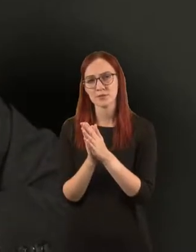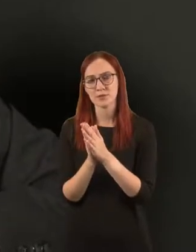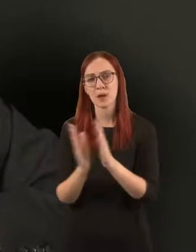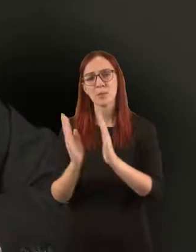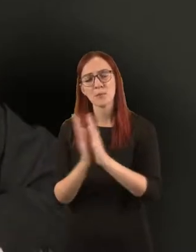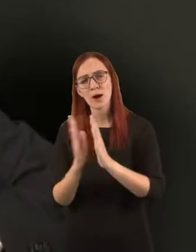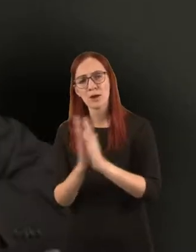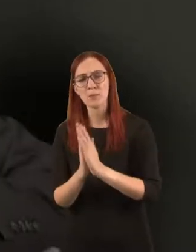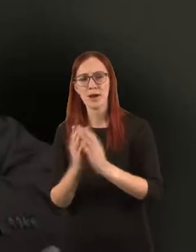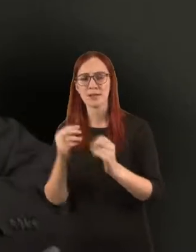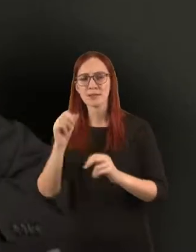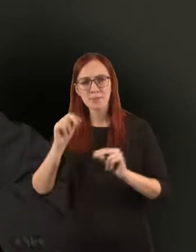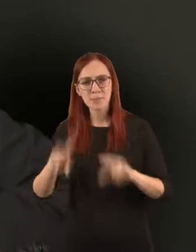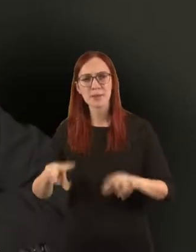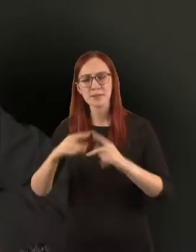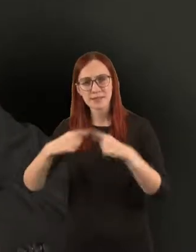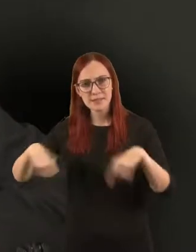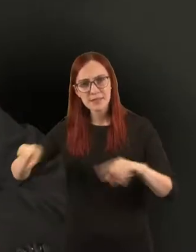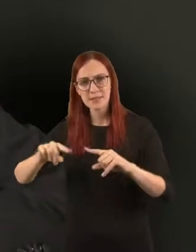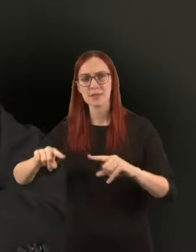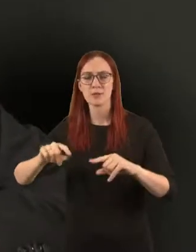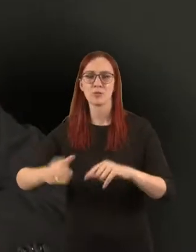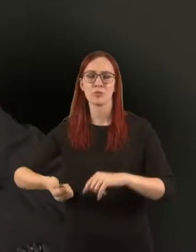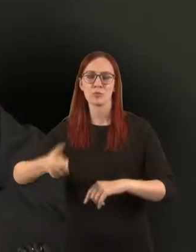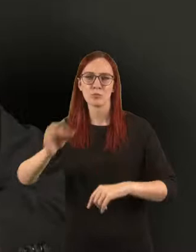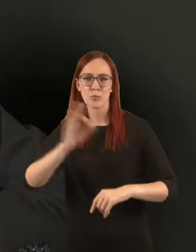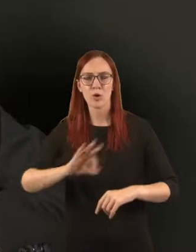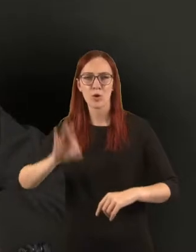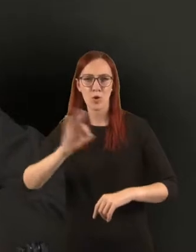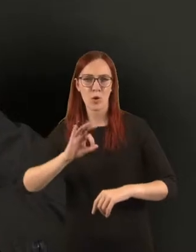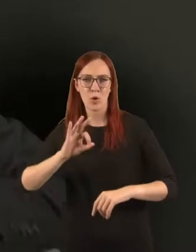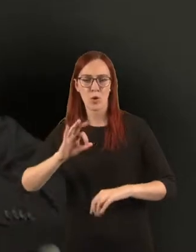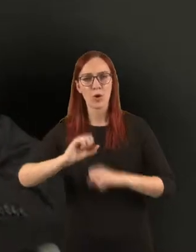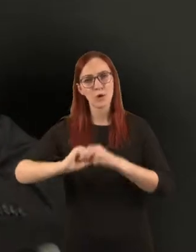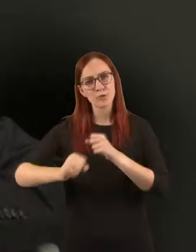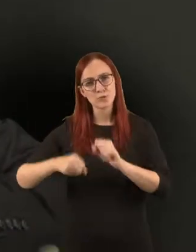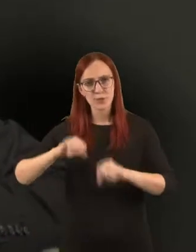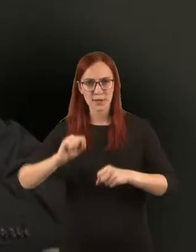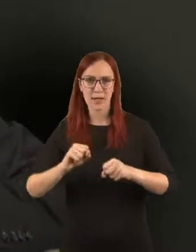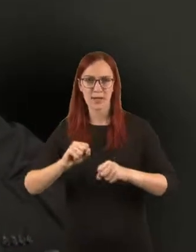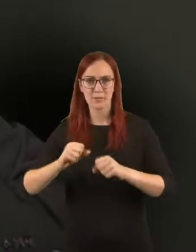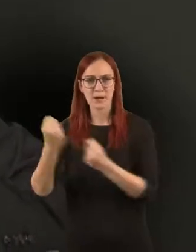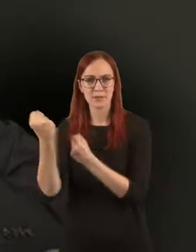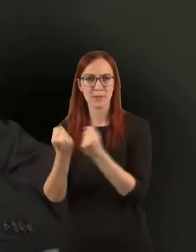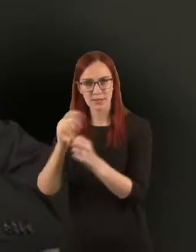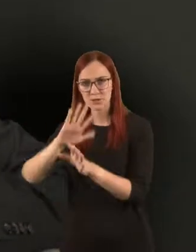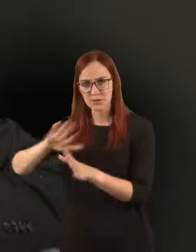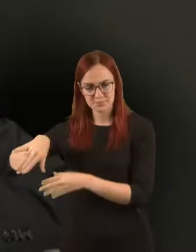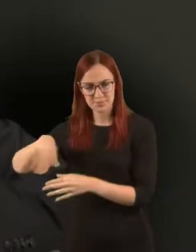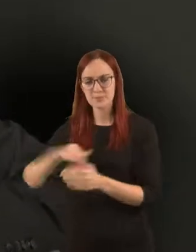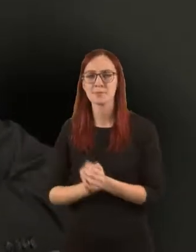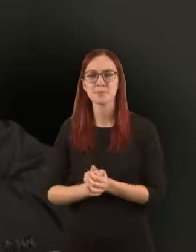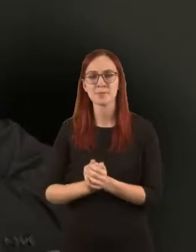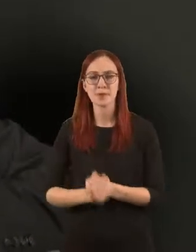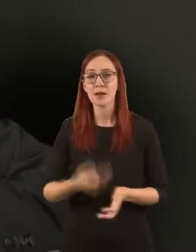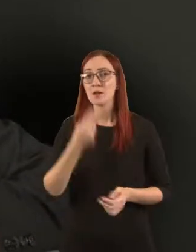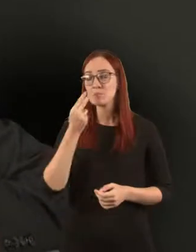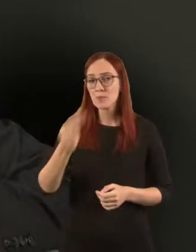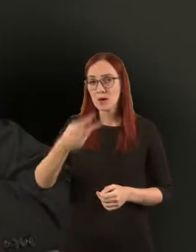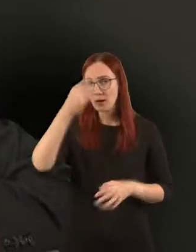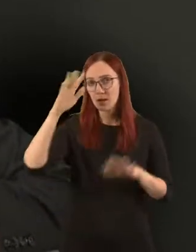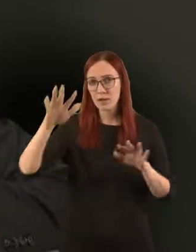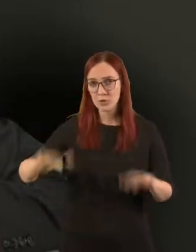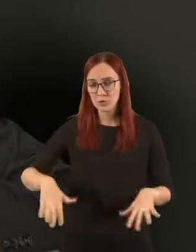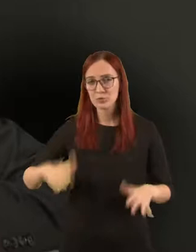saw the numbers, we saw that Lithuania has the oldest vehicle fleet in the EU.